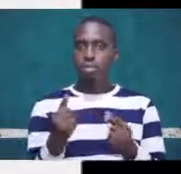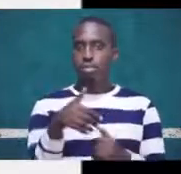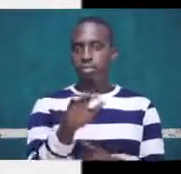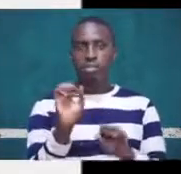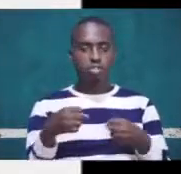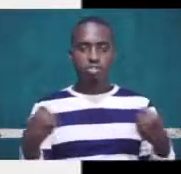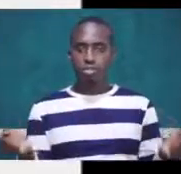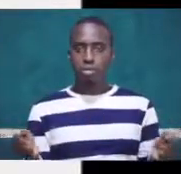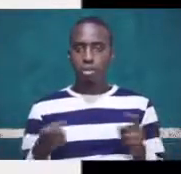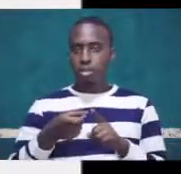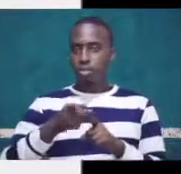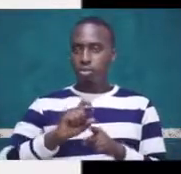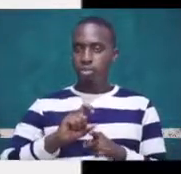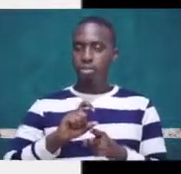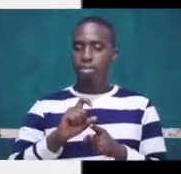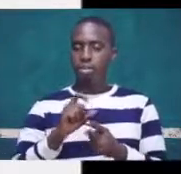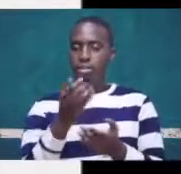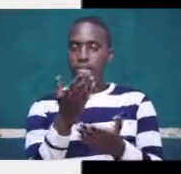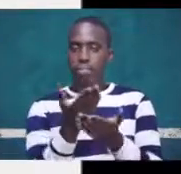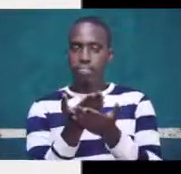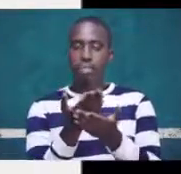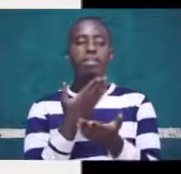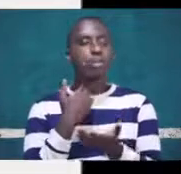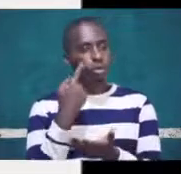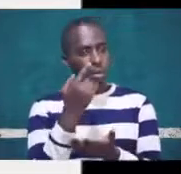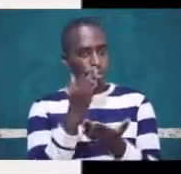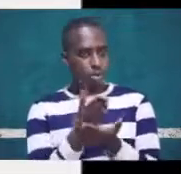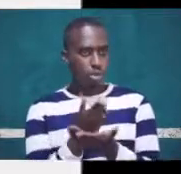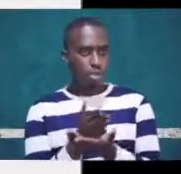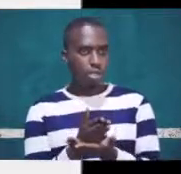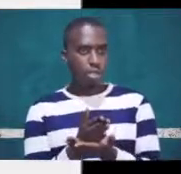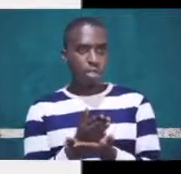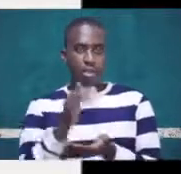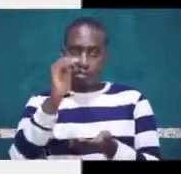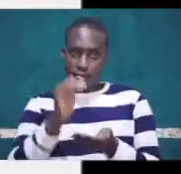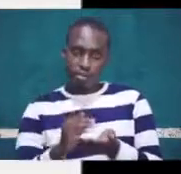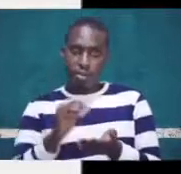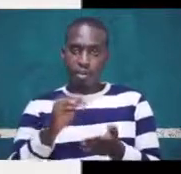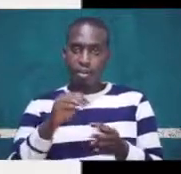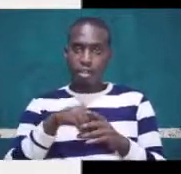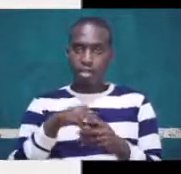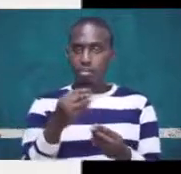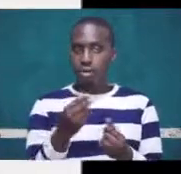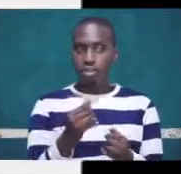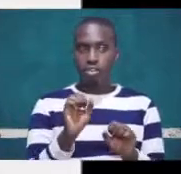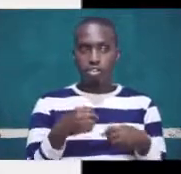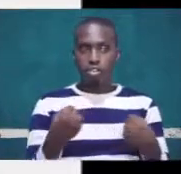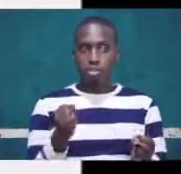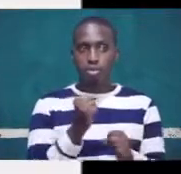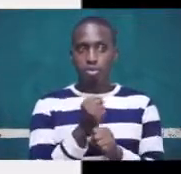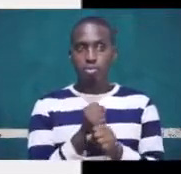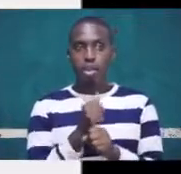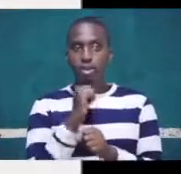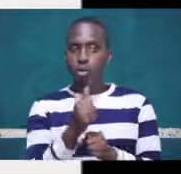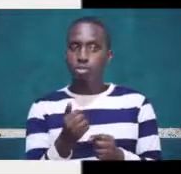not lead to an increase in quantity demanded. So I want you to see that now. A fall in price is not stimulating demand,